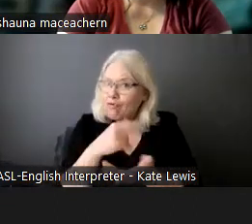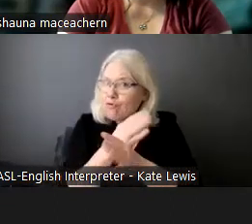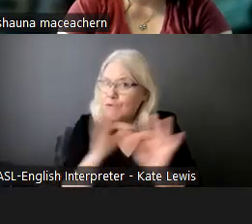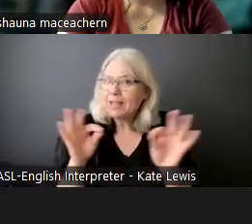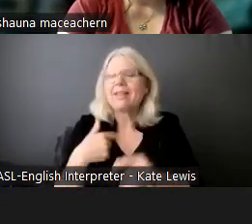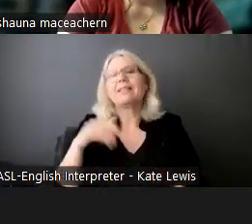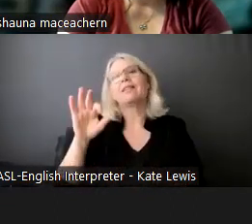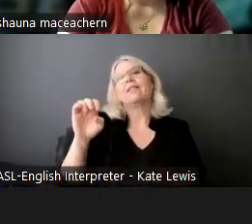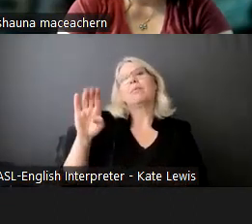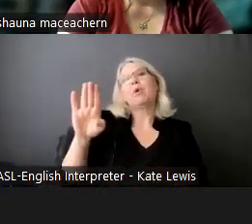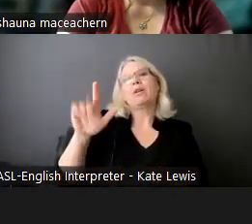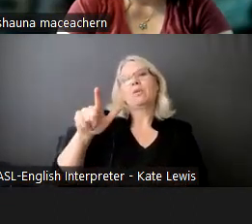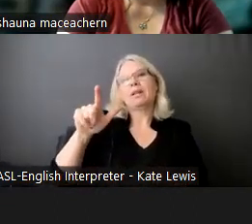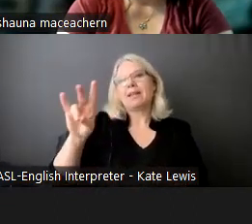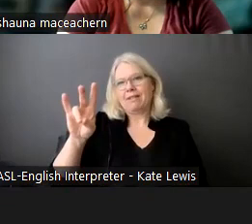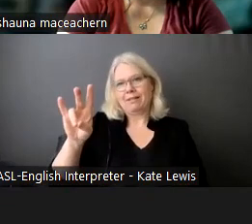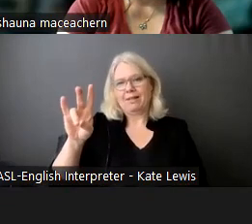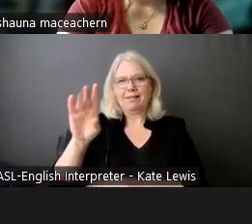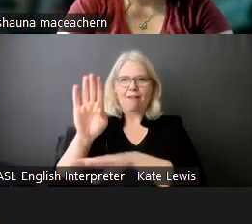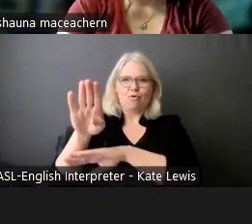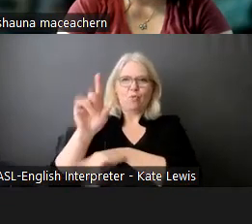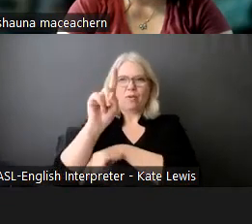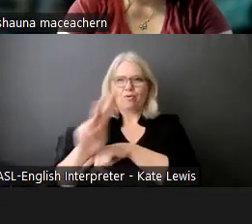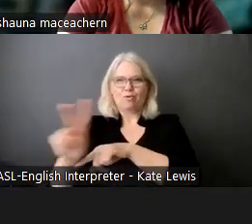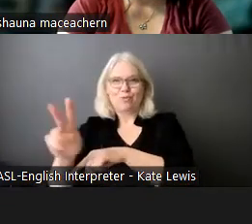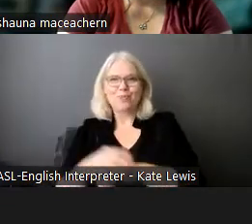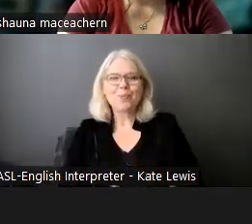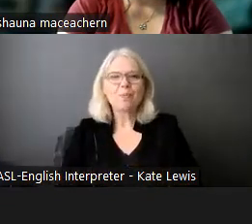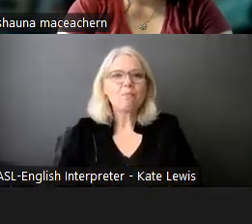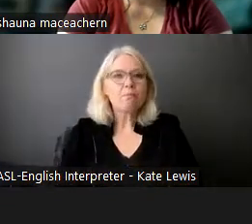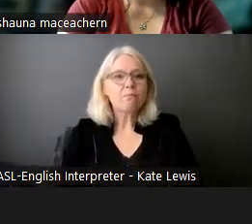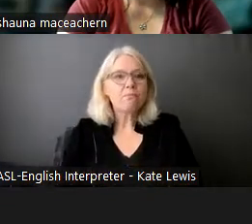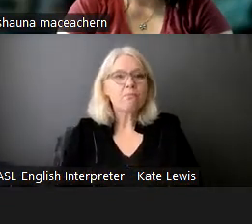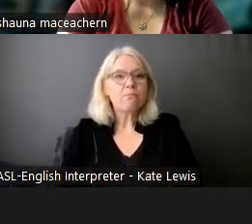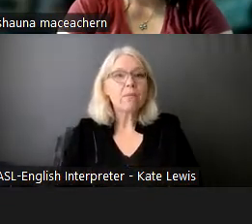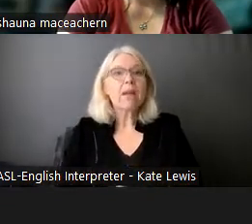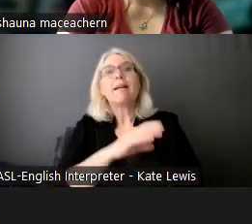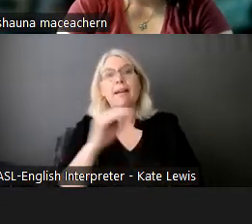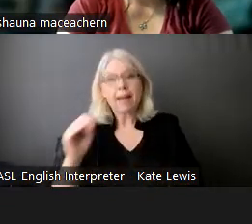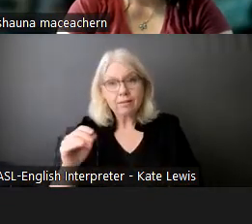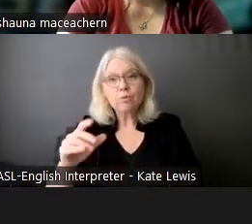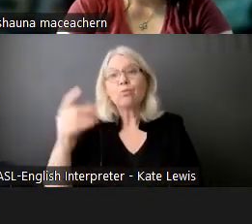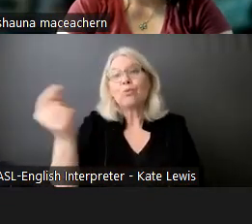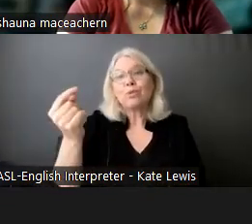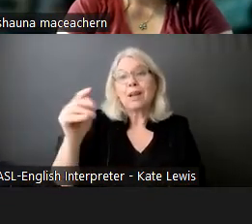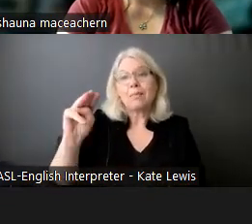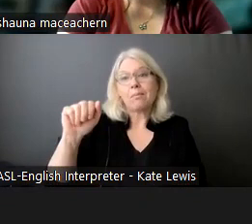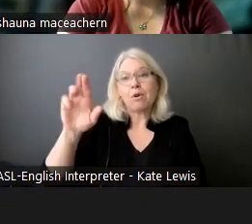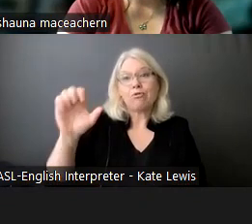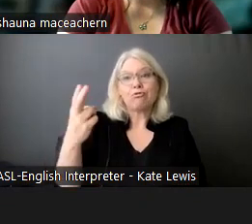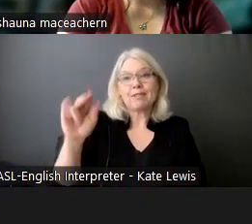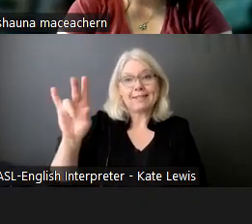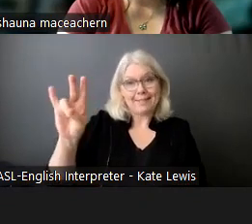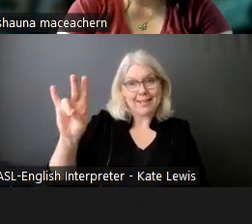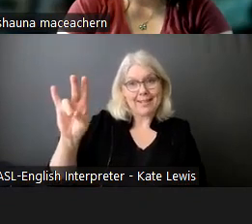27th from 1 to 2 p.m. And as well on Tuesday, March the 7th, working